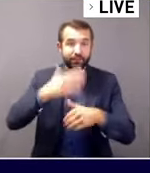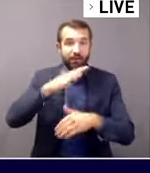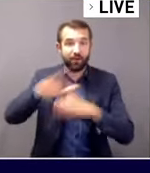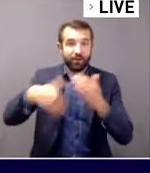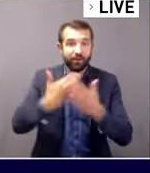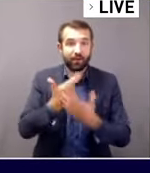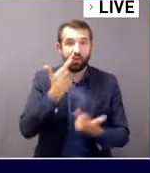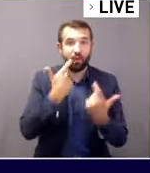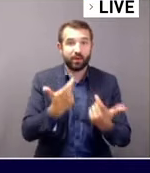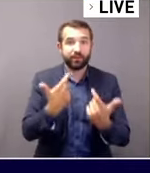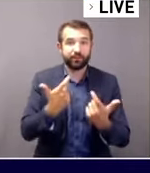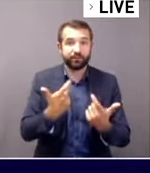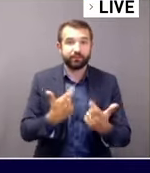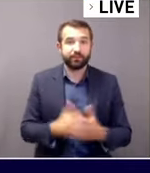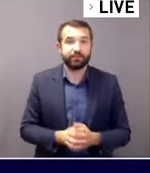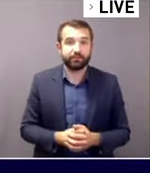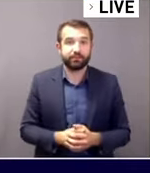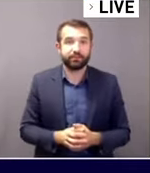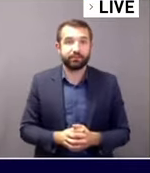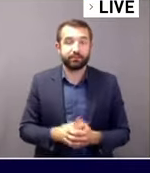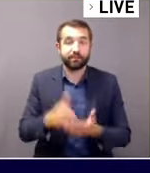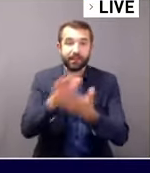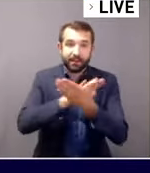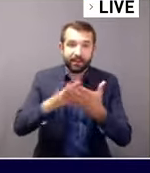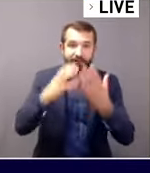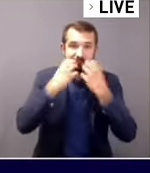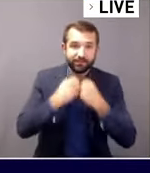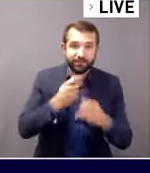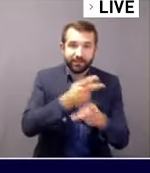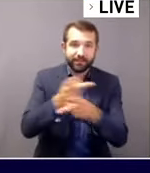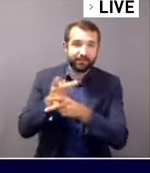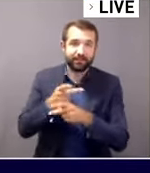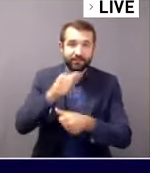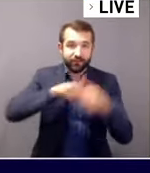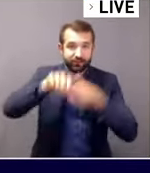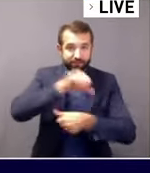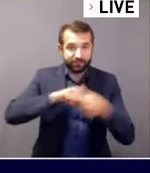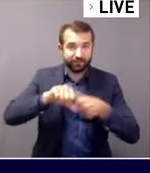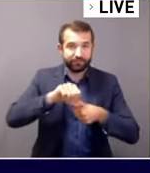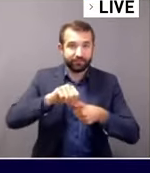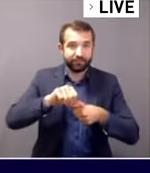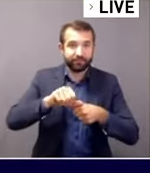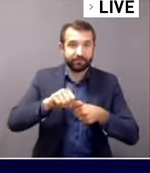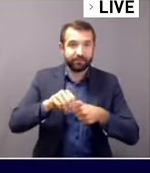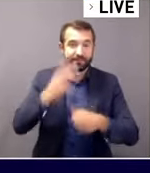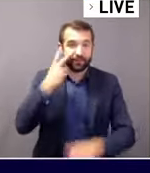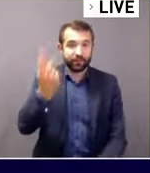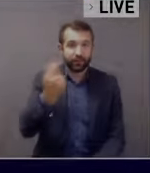As always, please be kind, take care of one another, and we'll talk again on Tuesday.